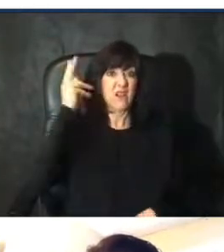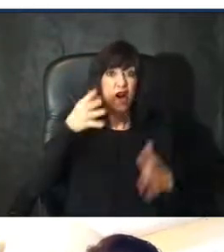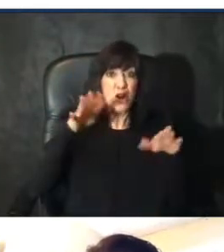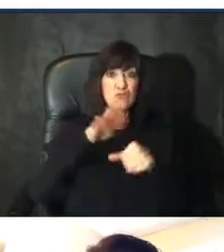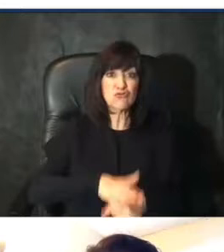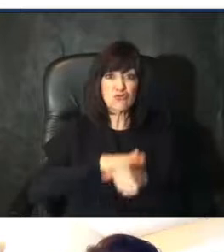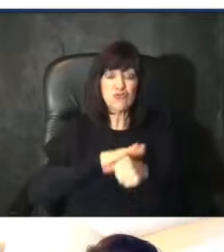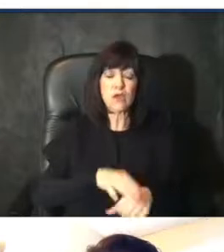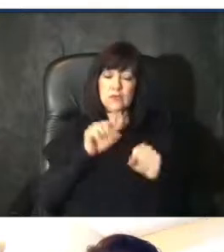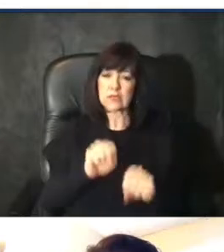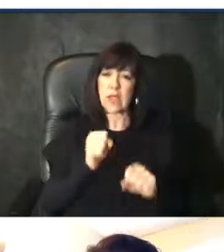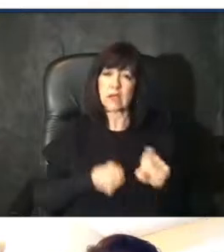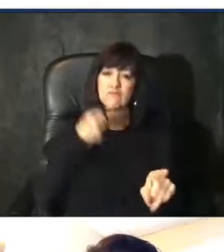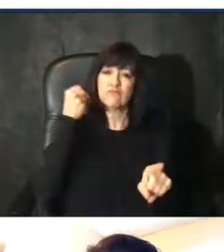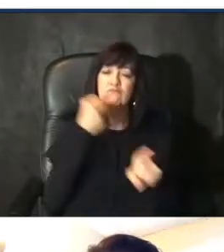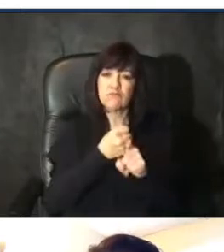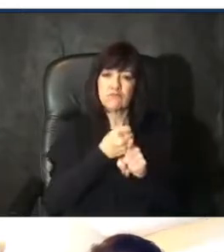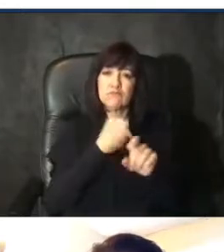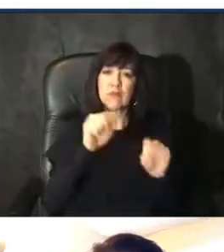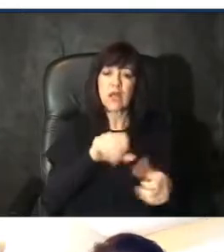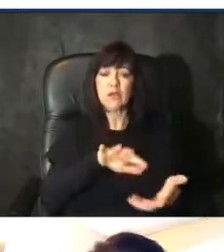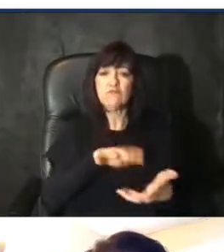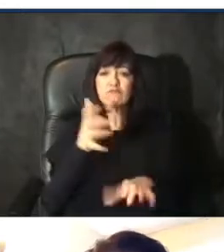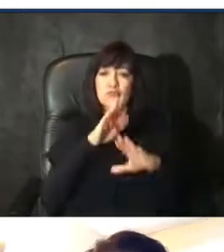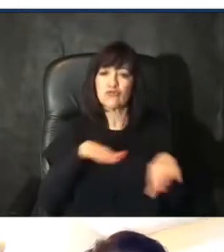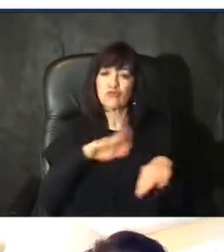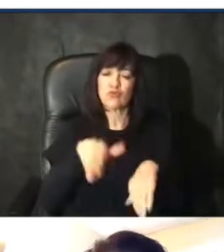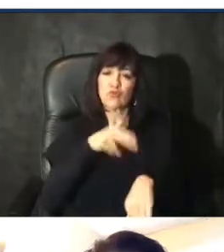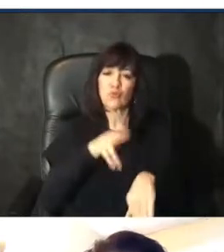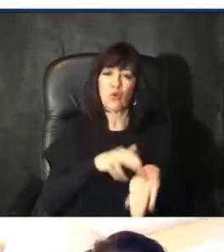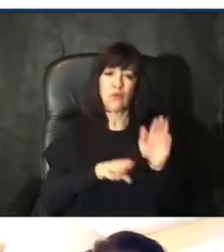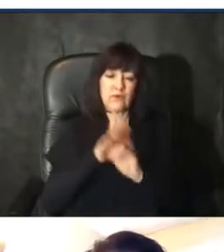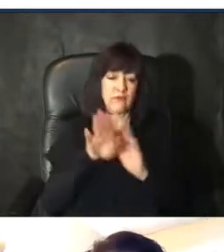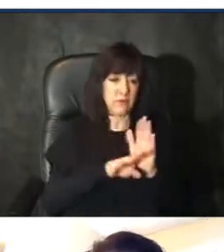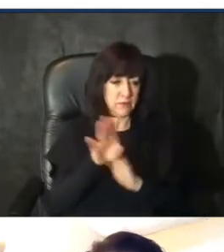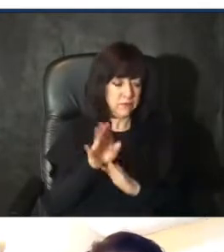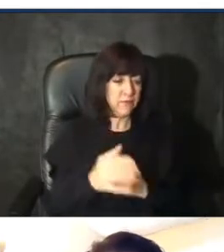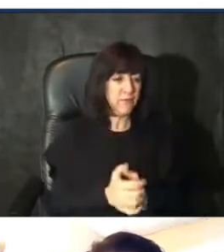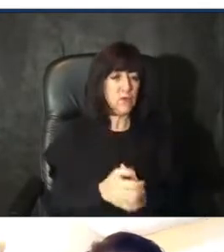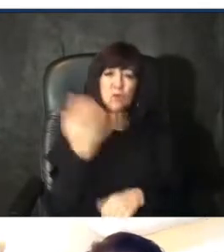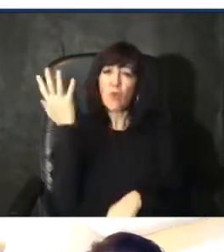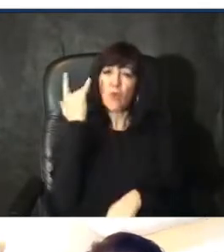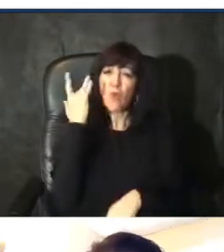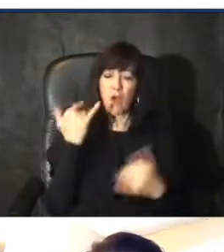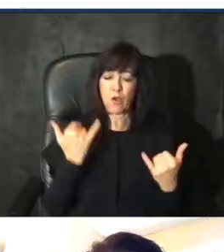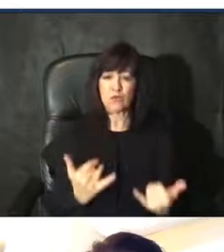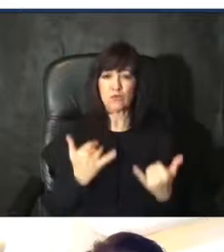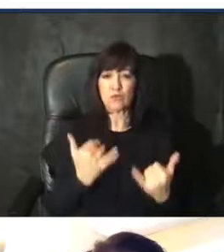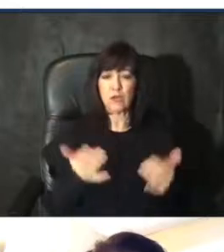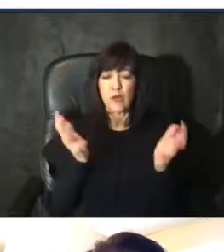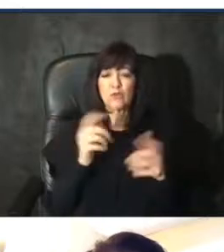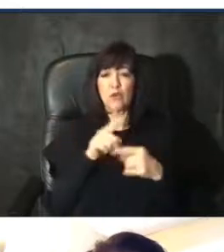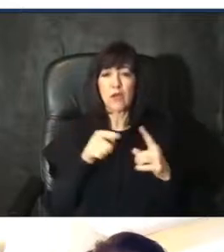so why mental health and children's mental health and COVID? Well, we are certainly all experiencing